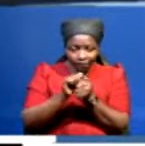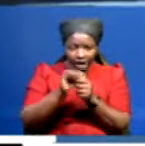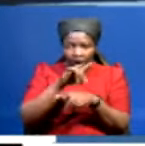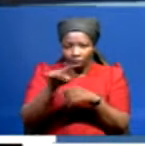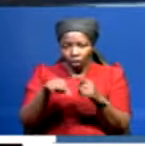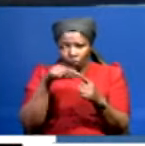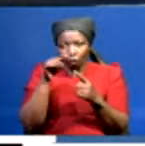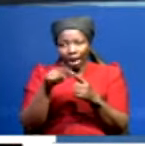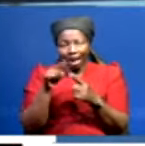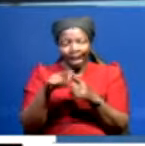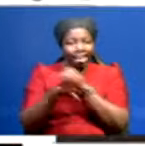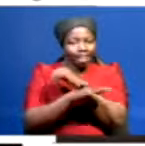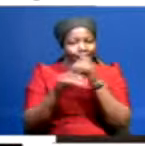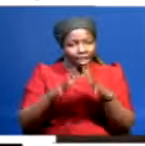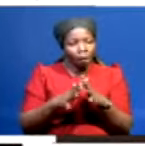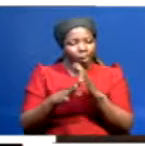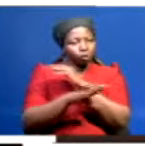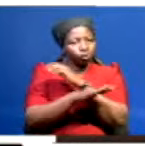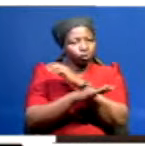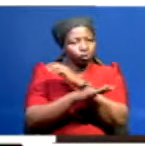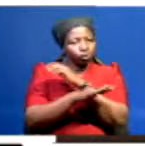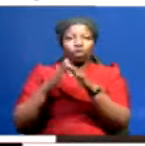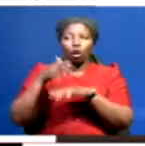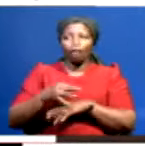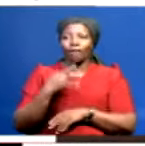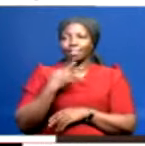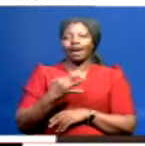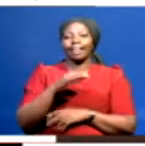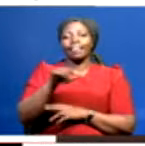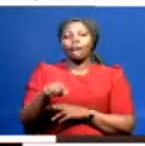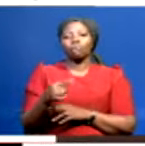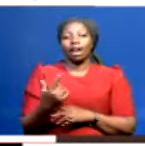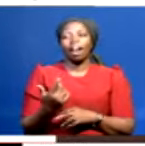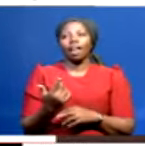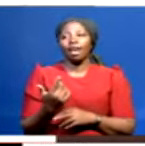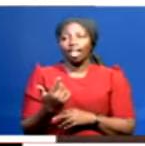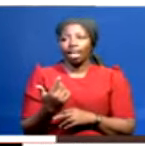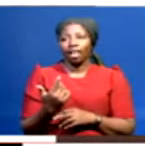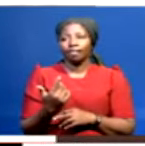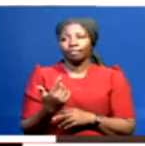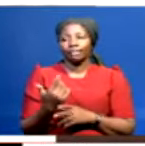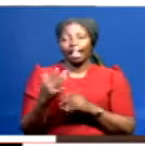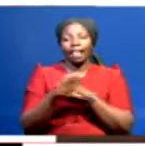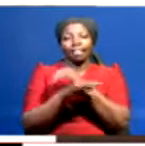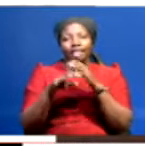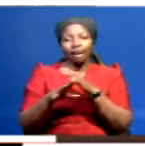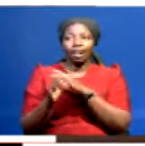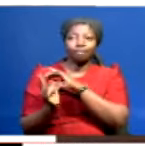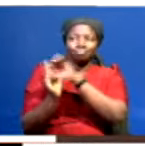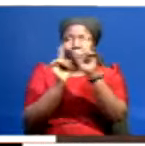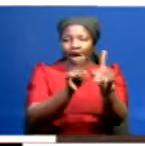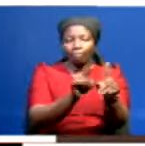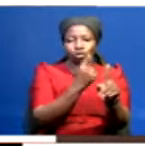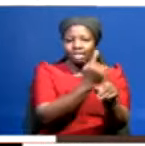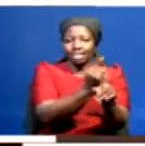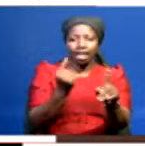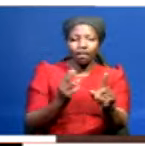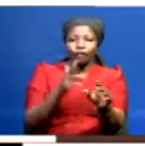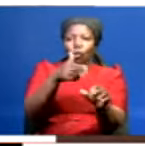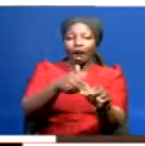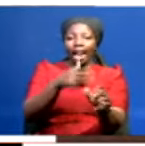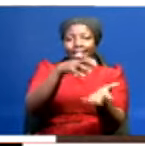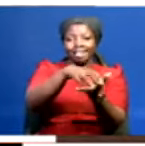than 300,000 shillings. Wanaingia petrol station kwa kila ikichao usiku